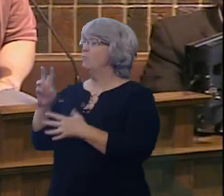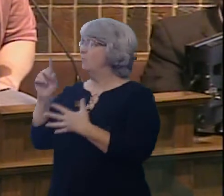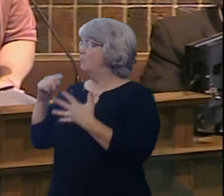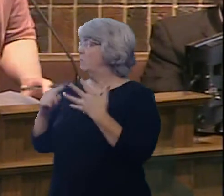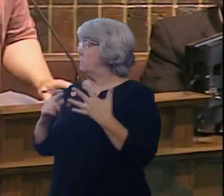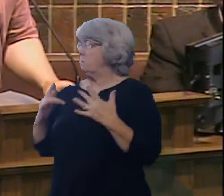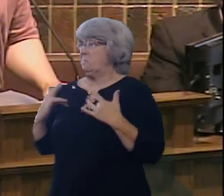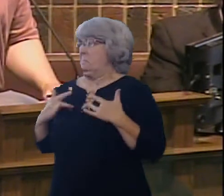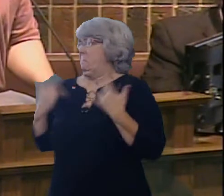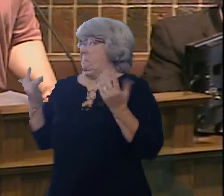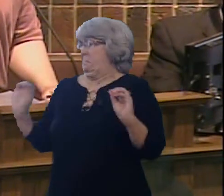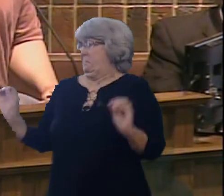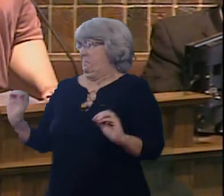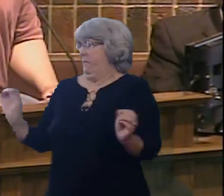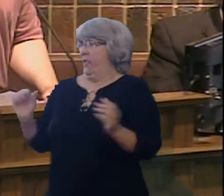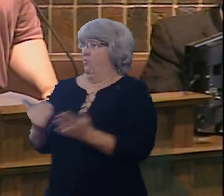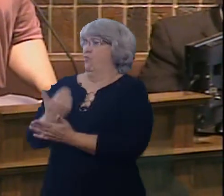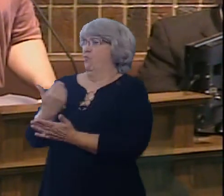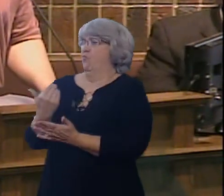new really to add, but